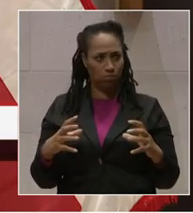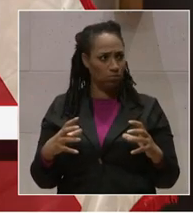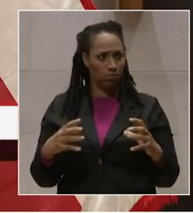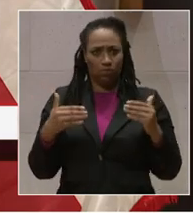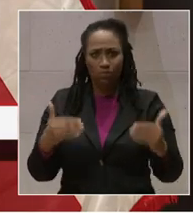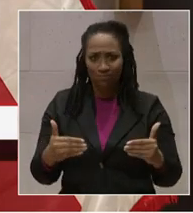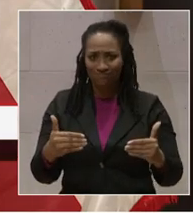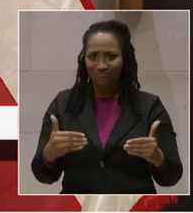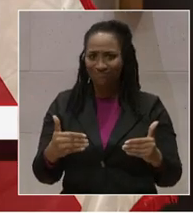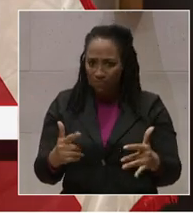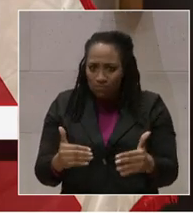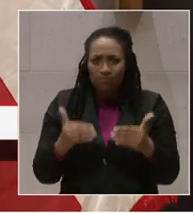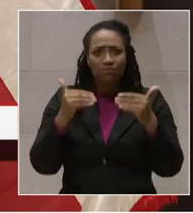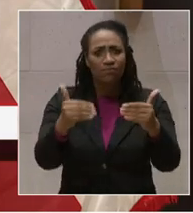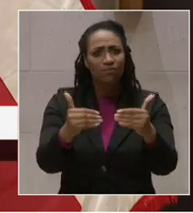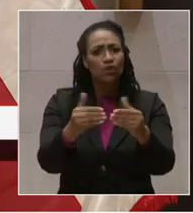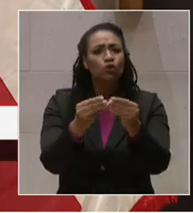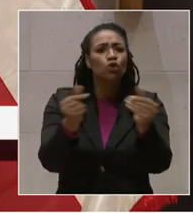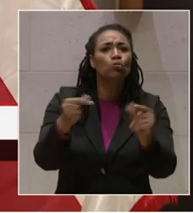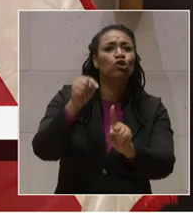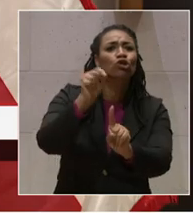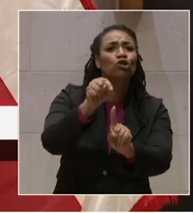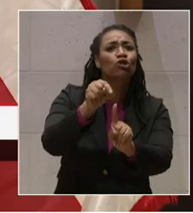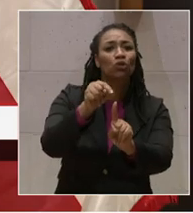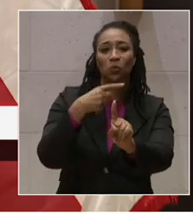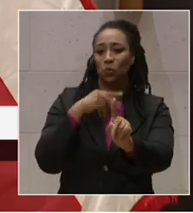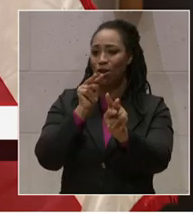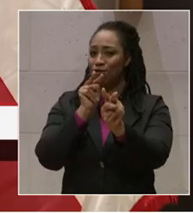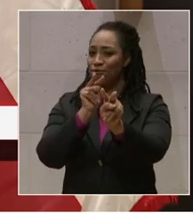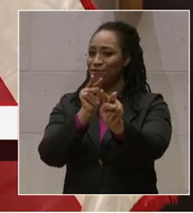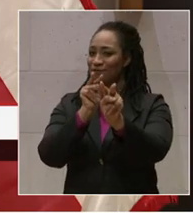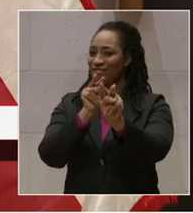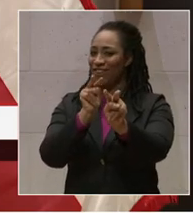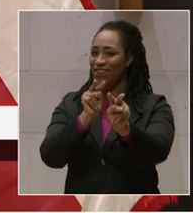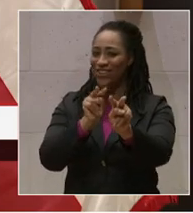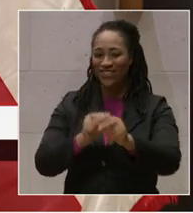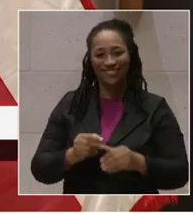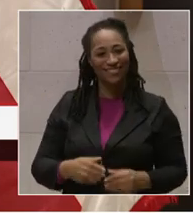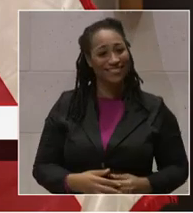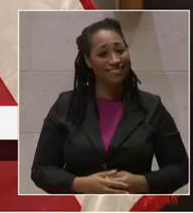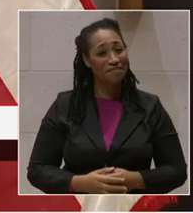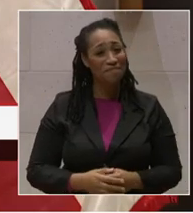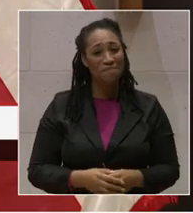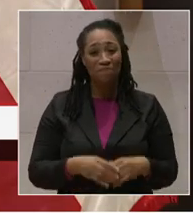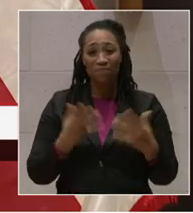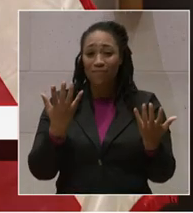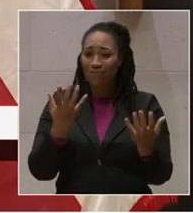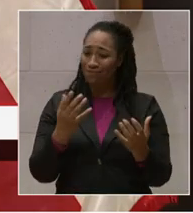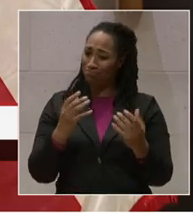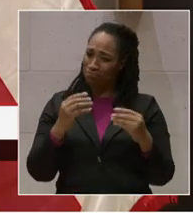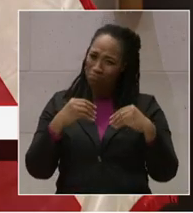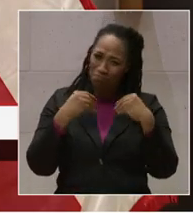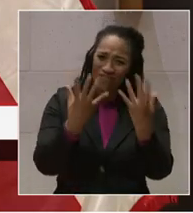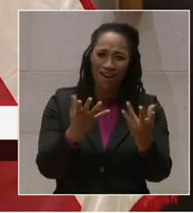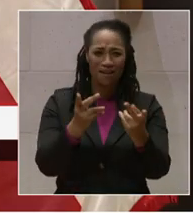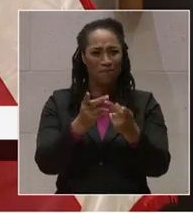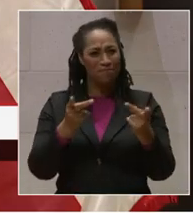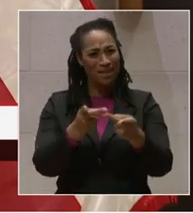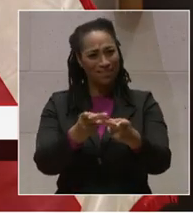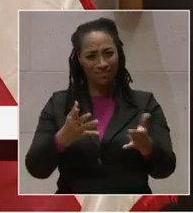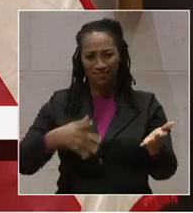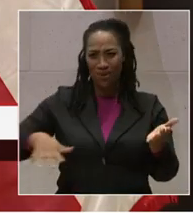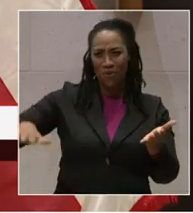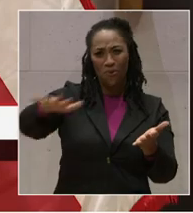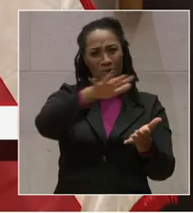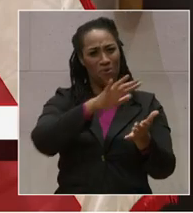next opportunities to be able to provide a place for people and communities all over America that they can call home.